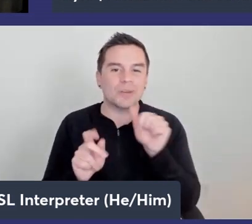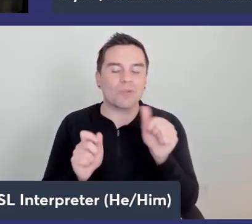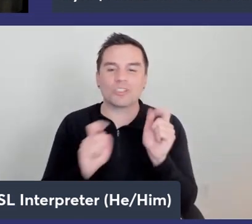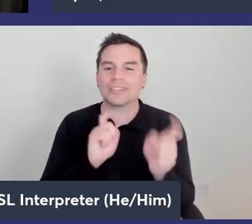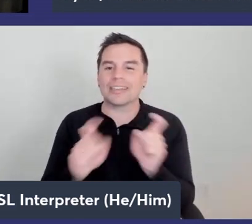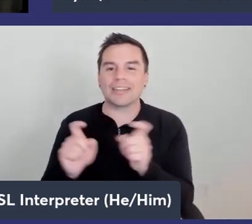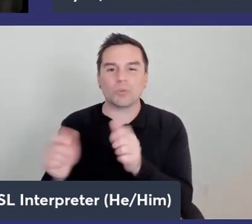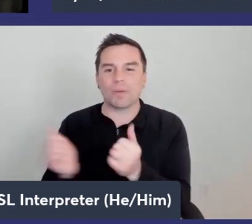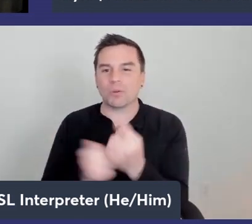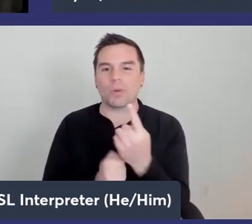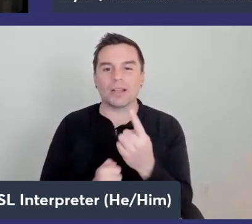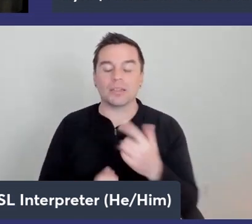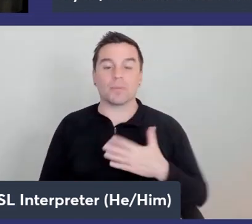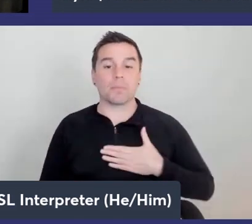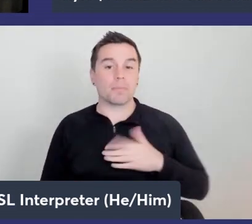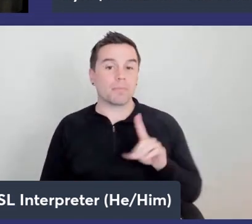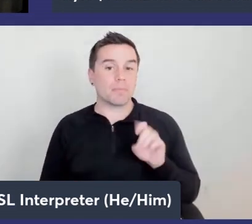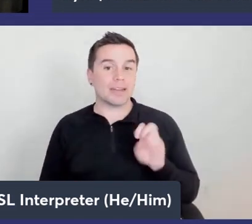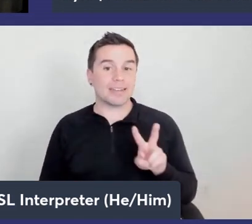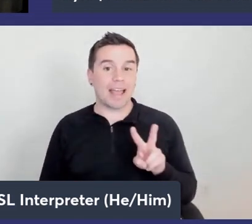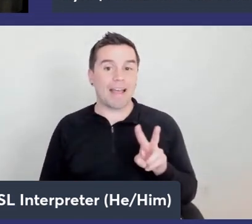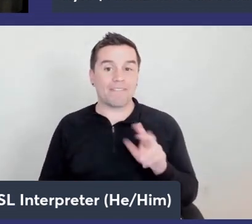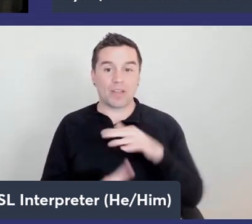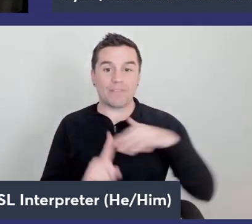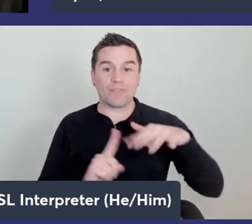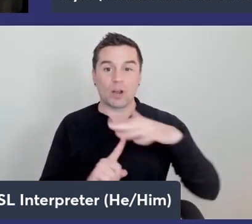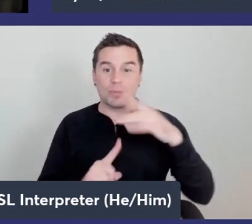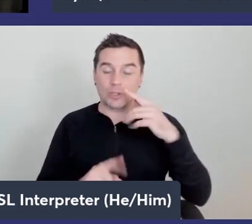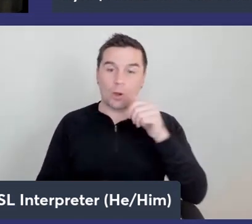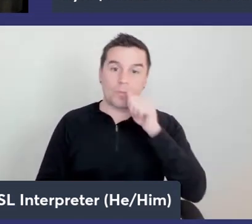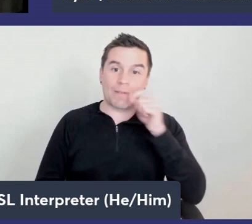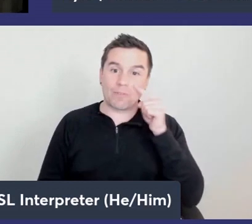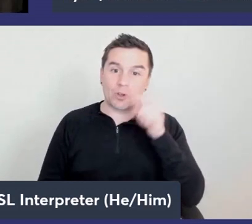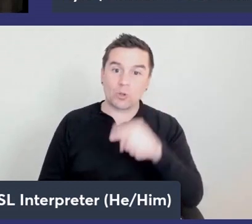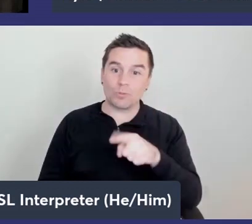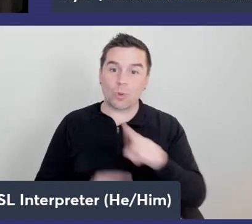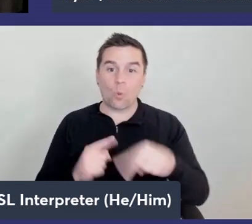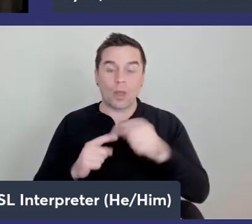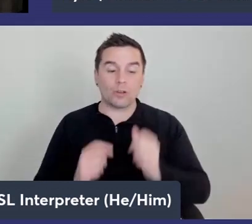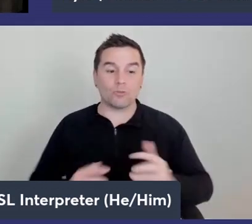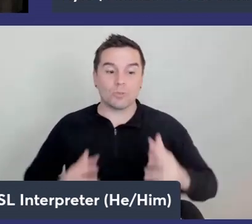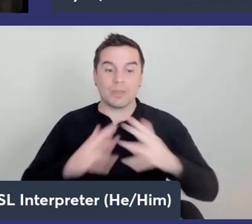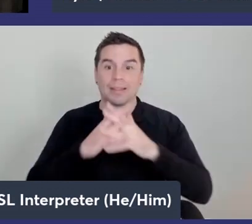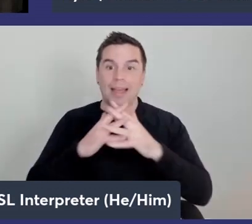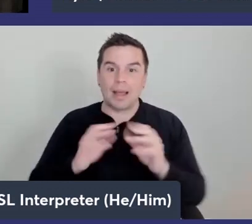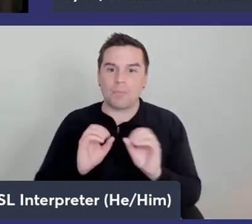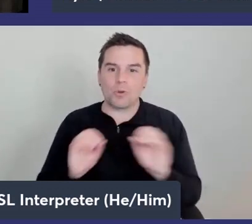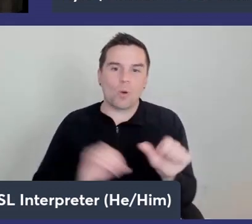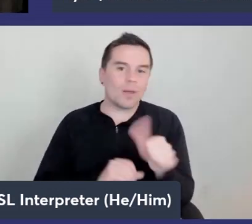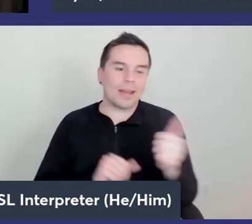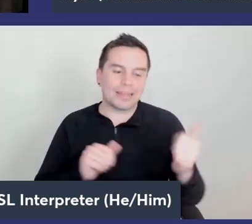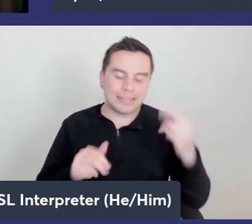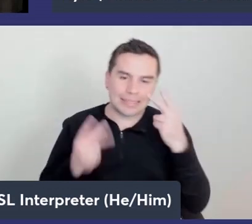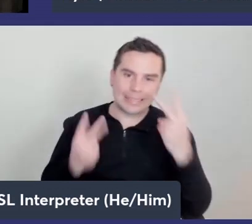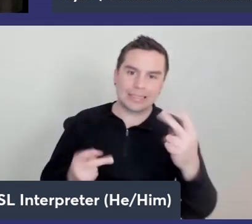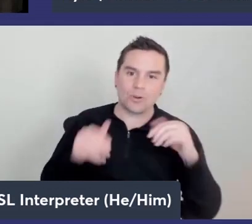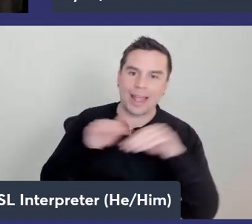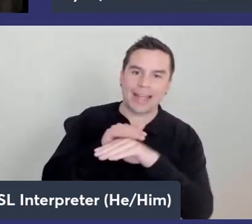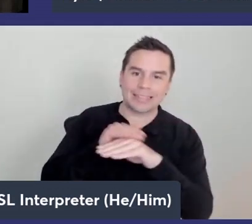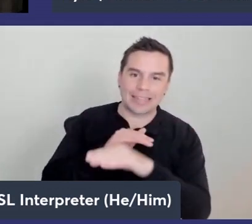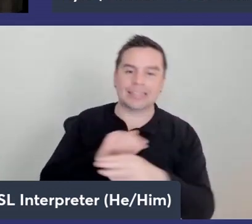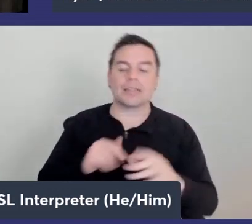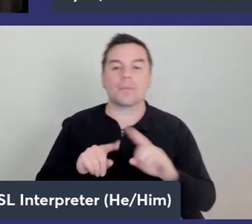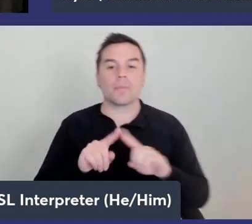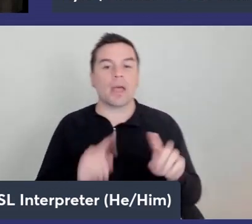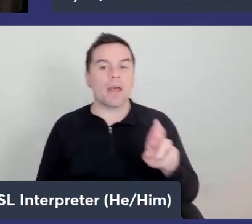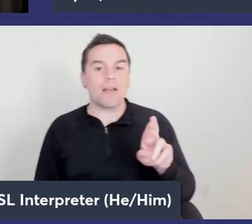I should clarify: dev environments are private to you. So when you spin that up, no one else in the system can access them or see them. But the root,